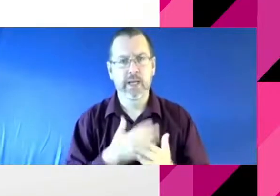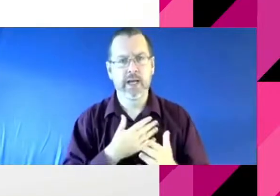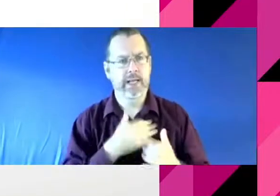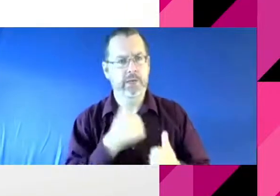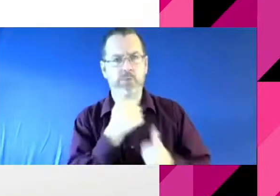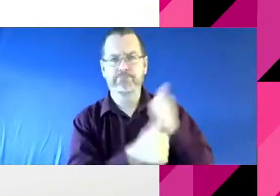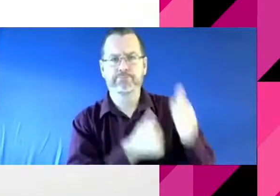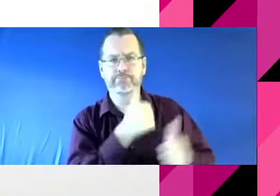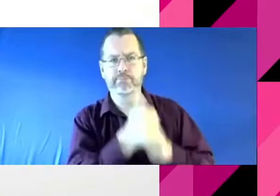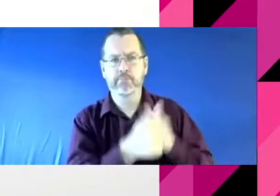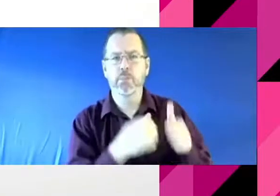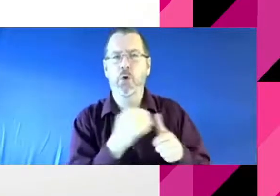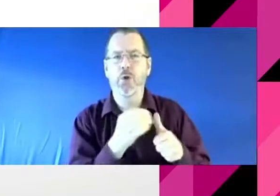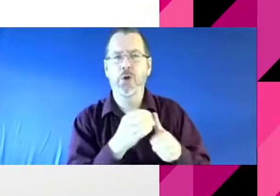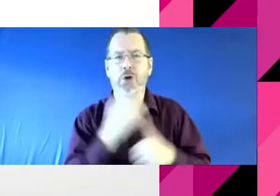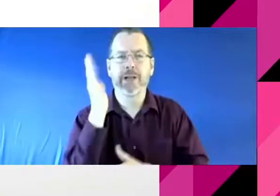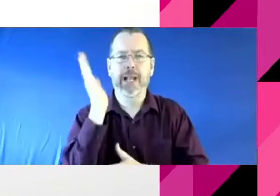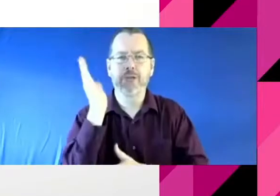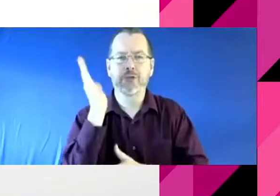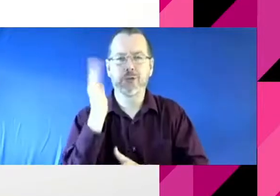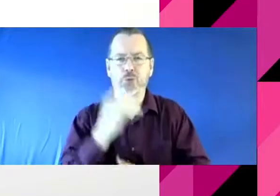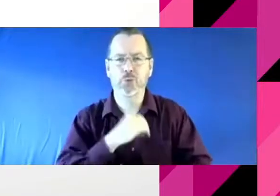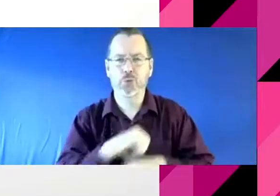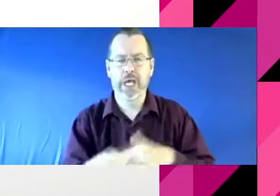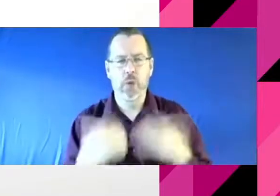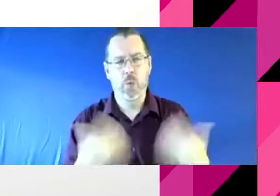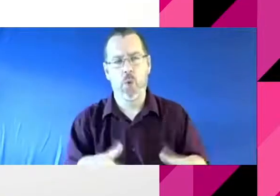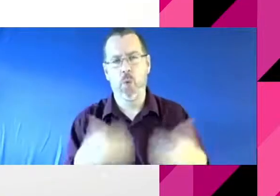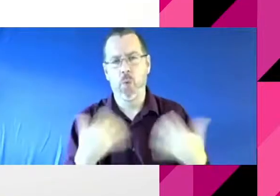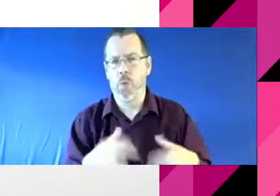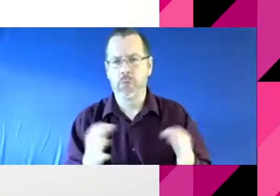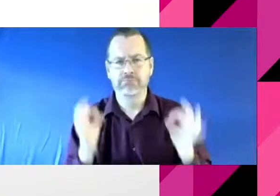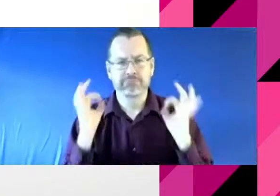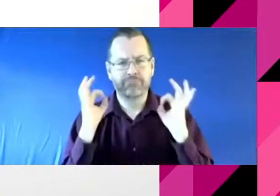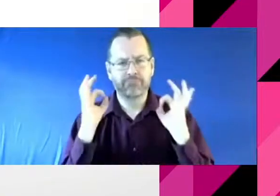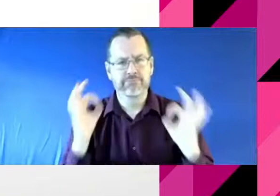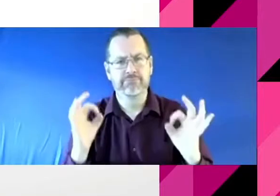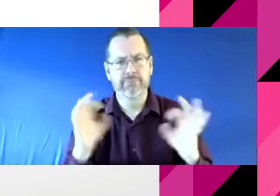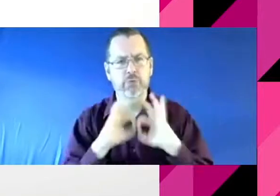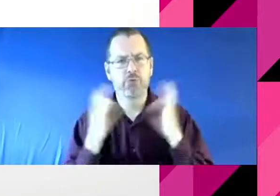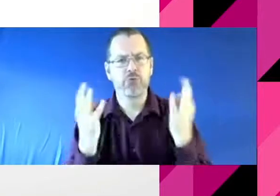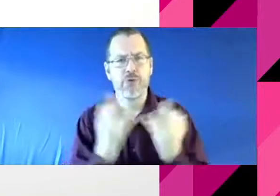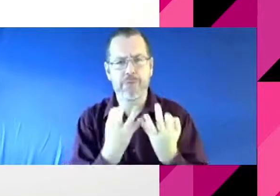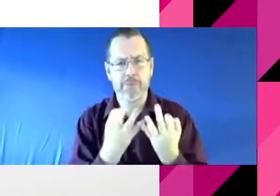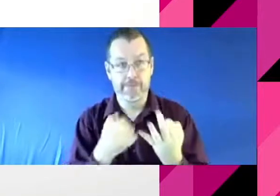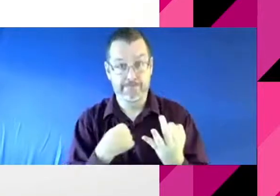in this morning's session? What an extraordinary group of people to be put with.